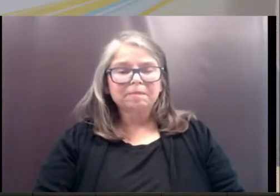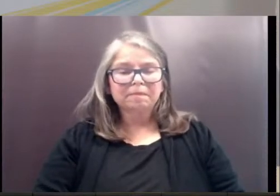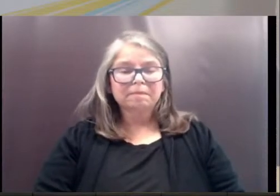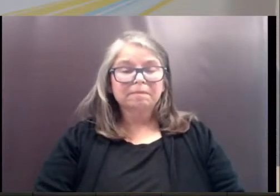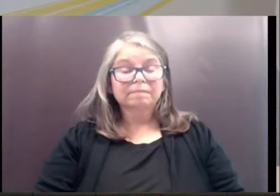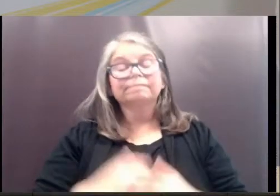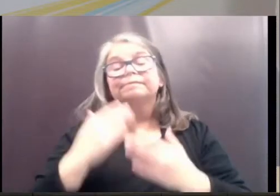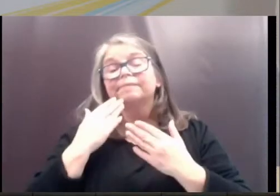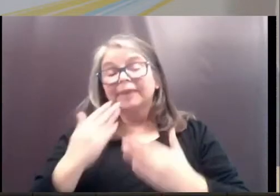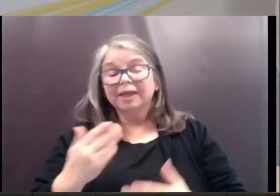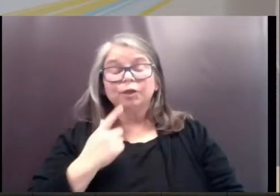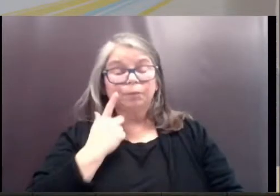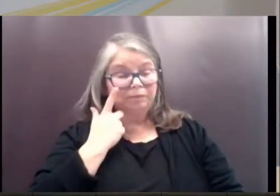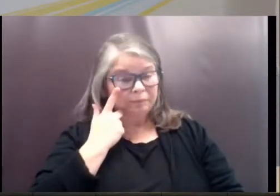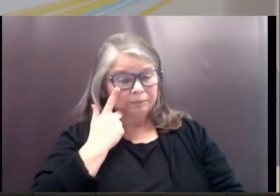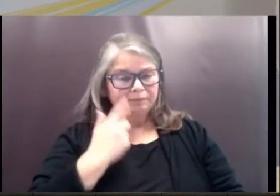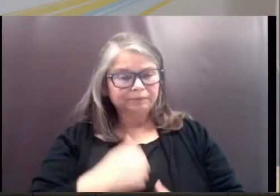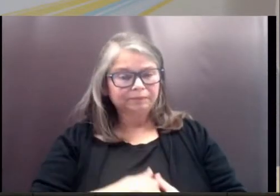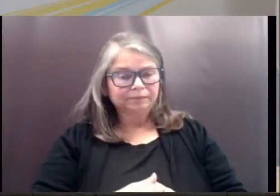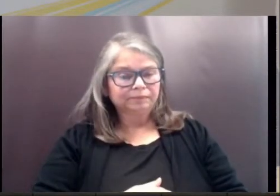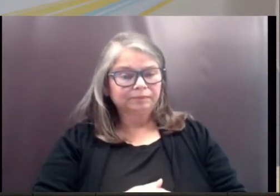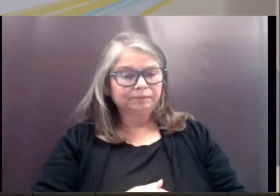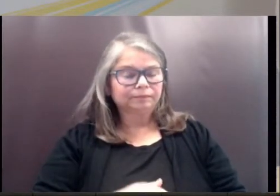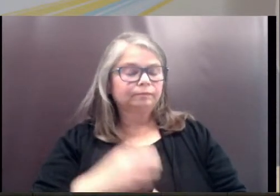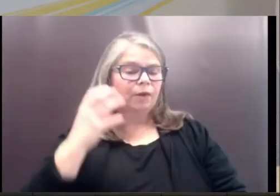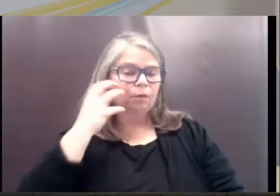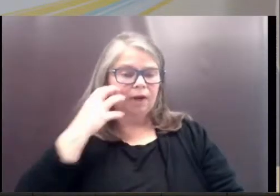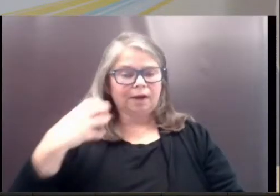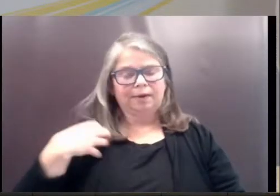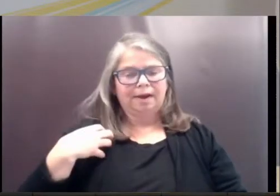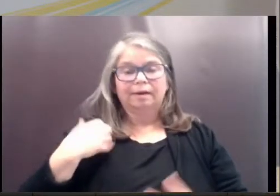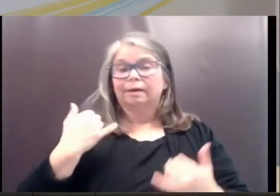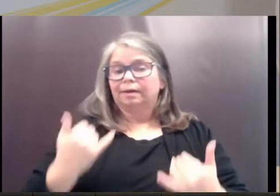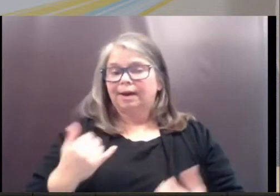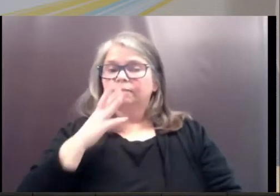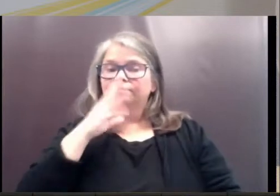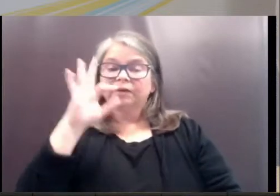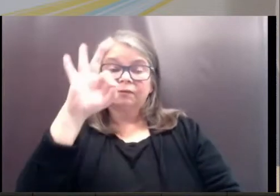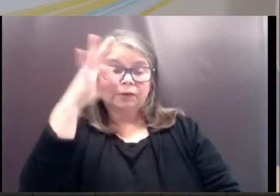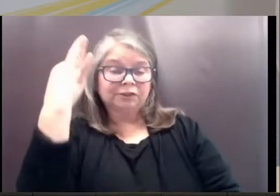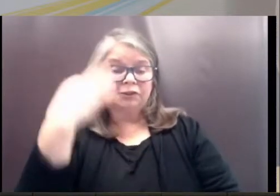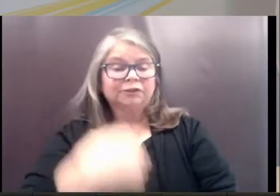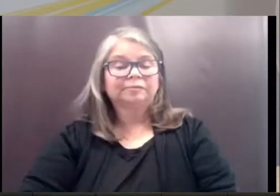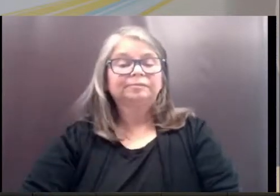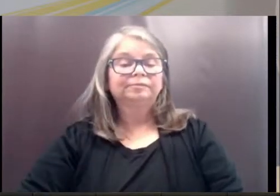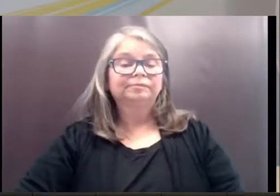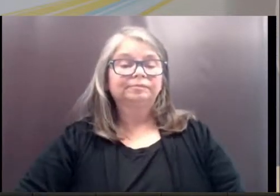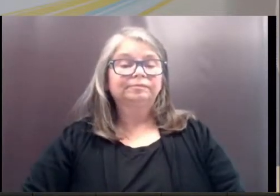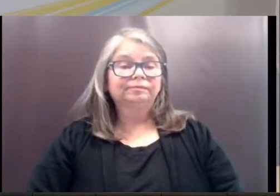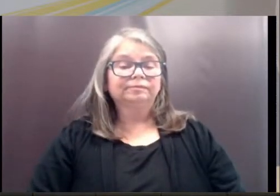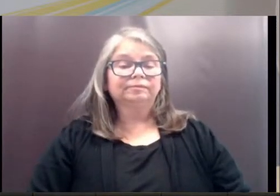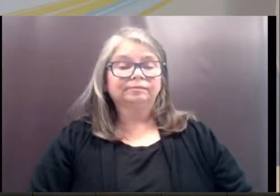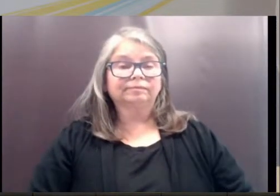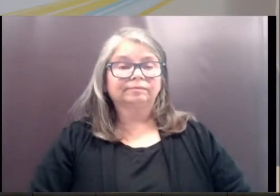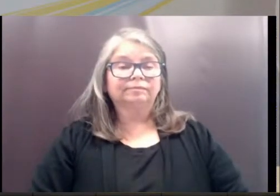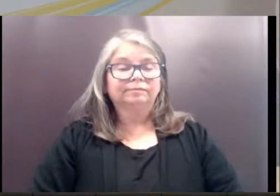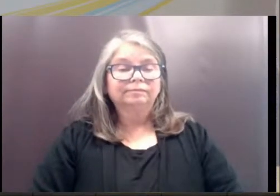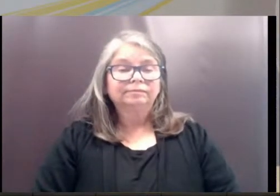Laurent, La Voix acadienne. Bonjour, Dr Morrison. J'ai une question sur les